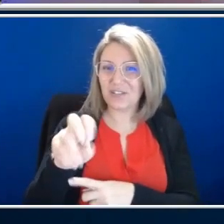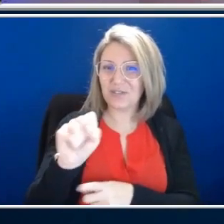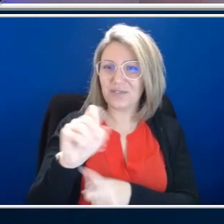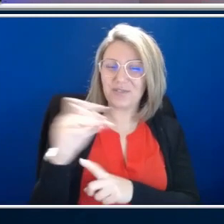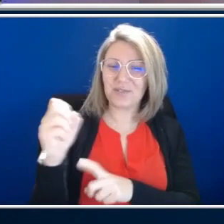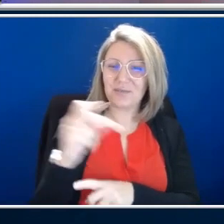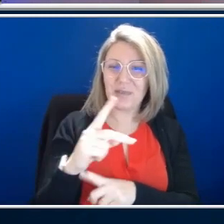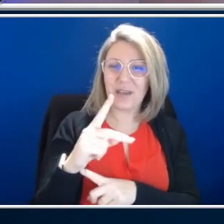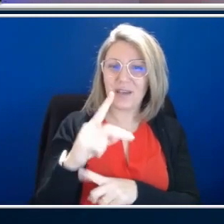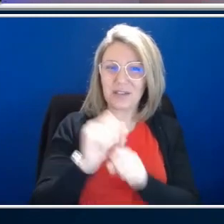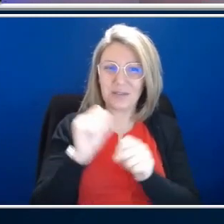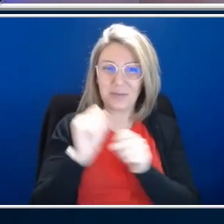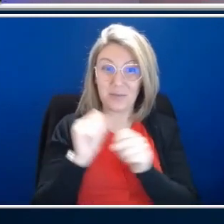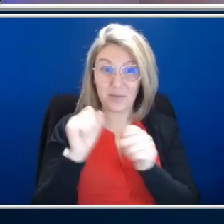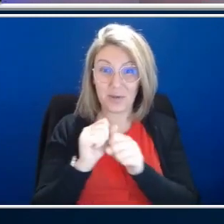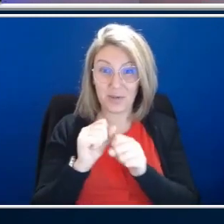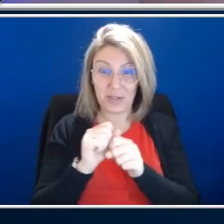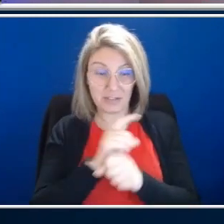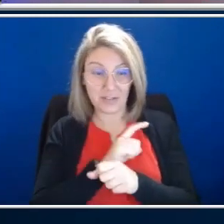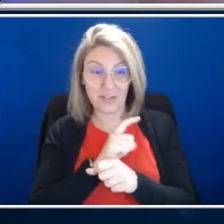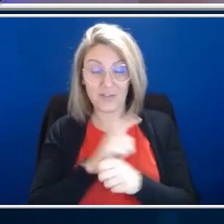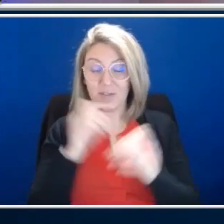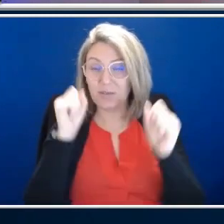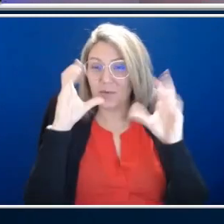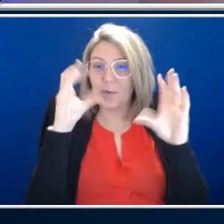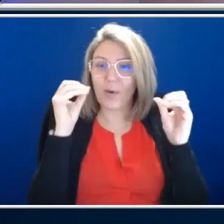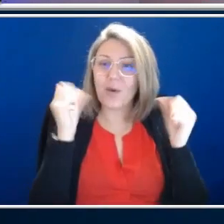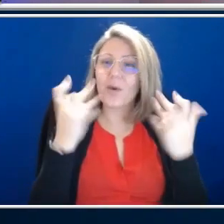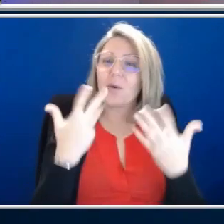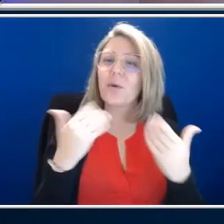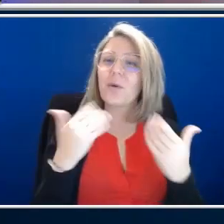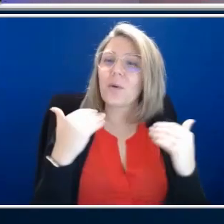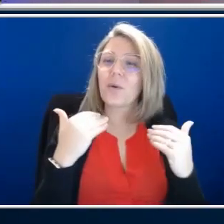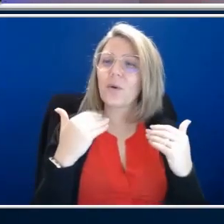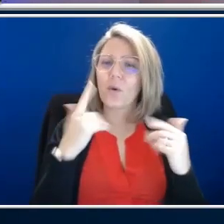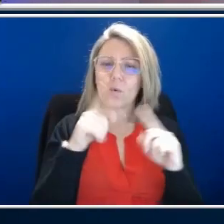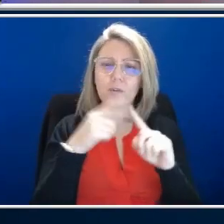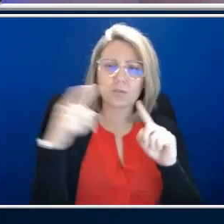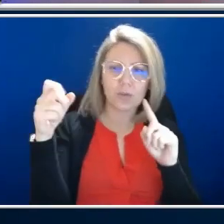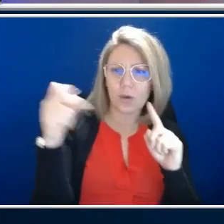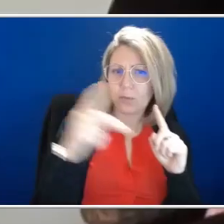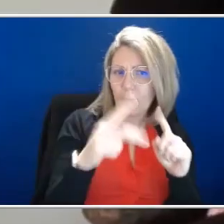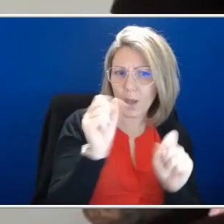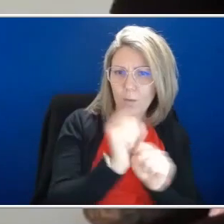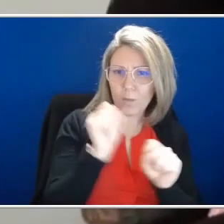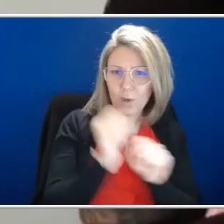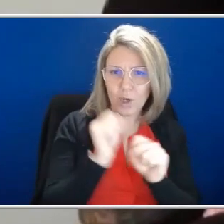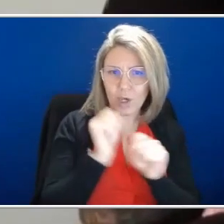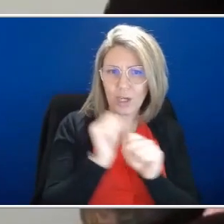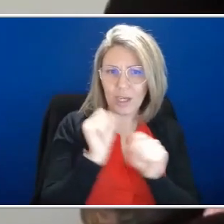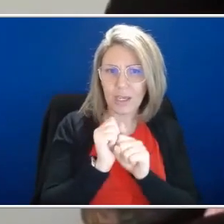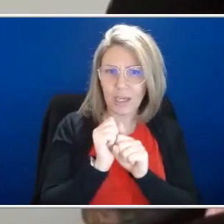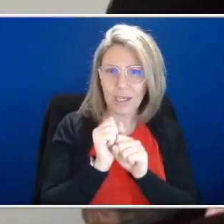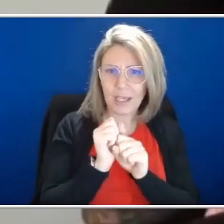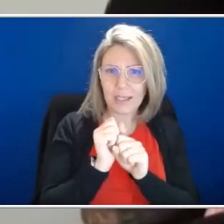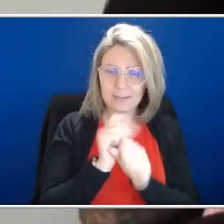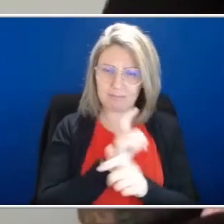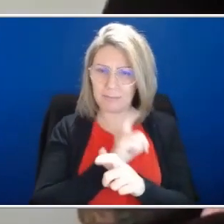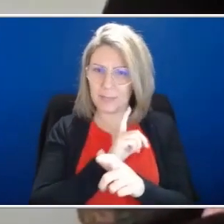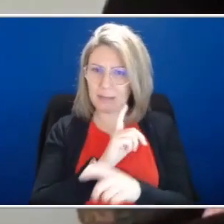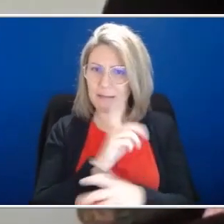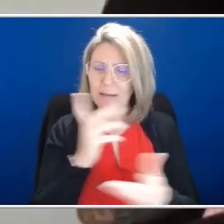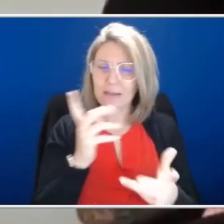is another remarkable step you've made. When did you go back into the field working as a police officer? Yeah, I started